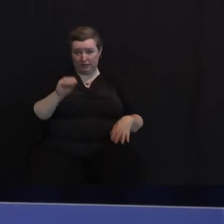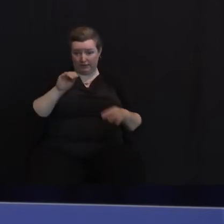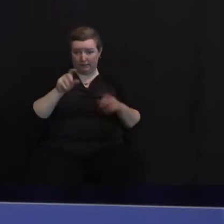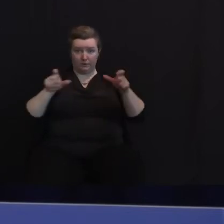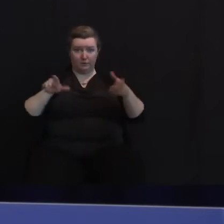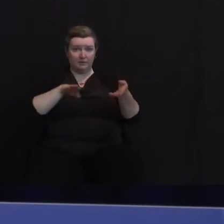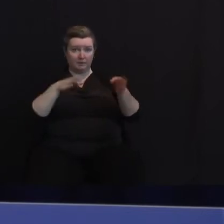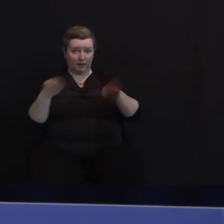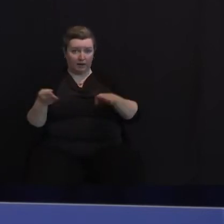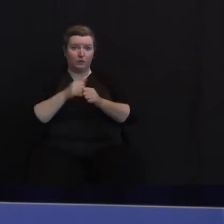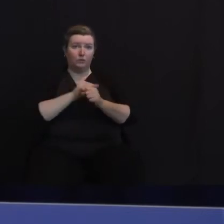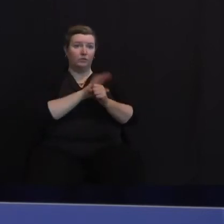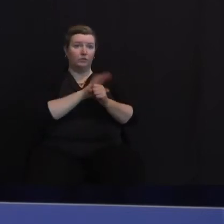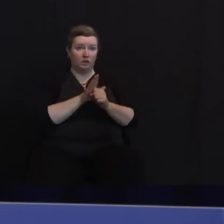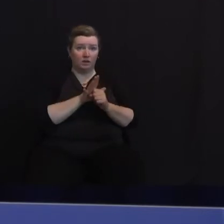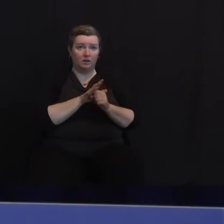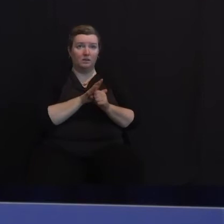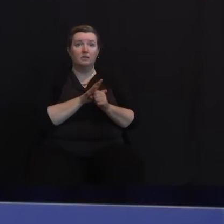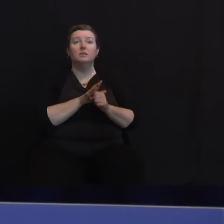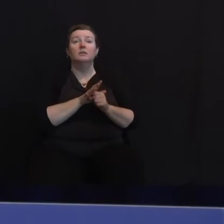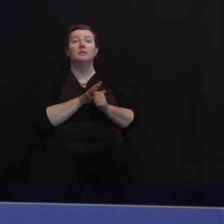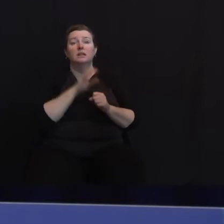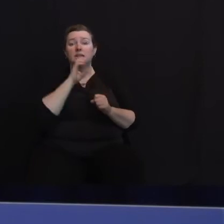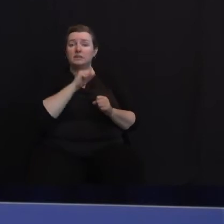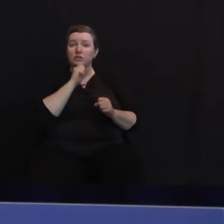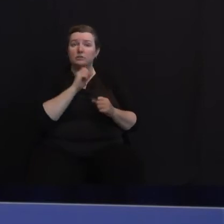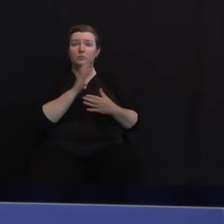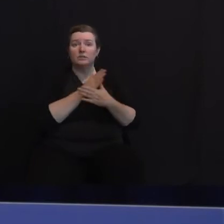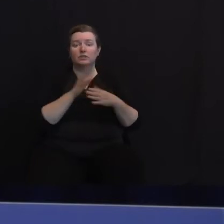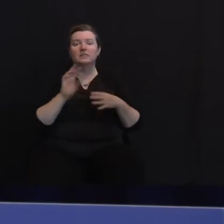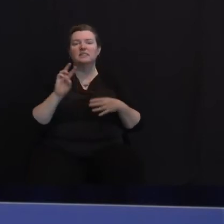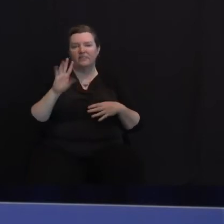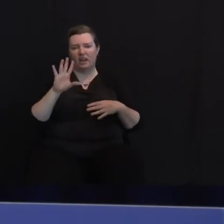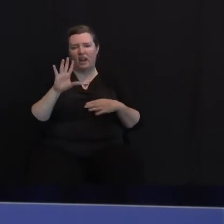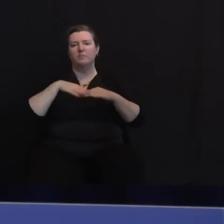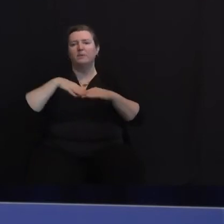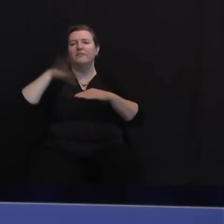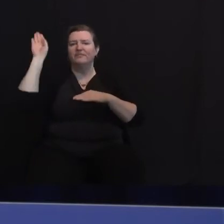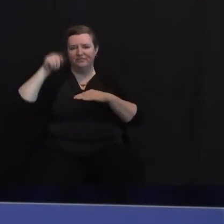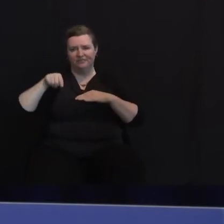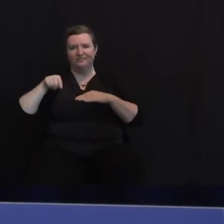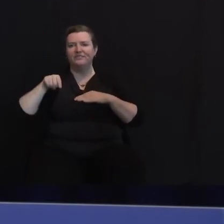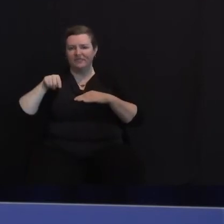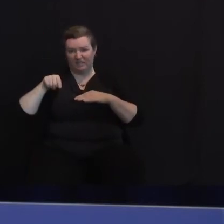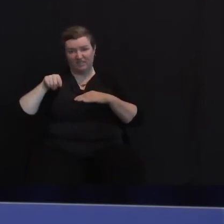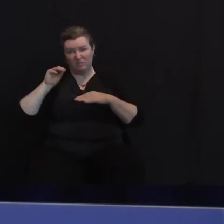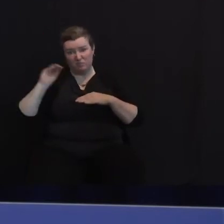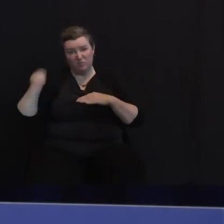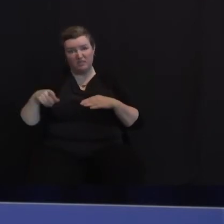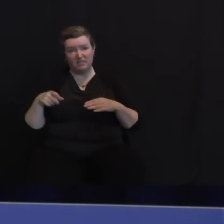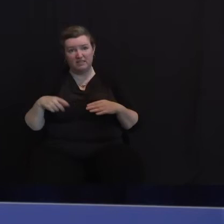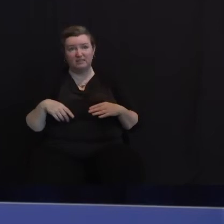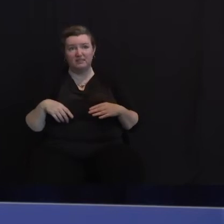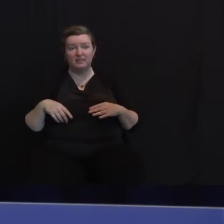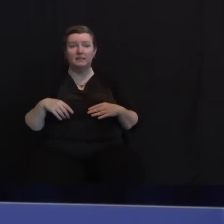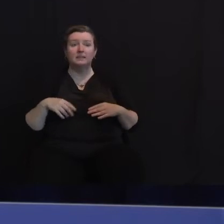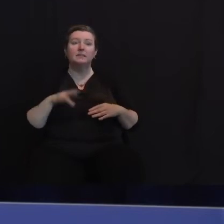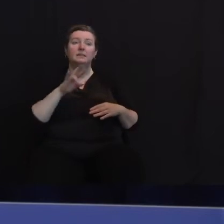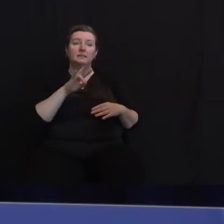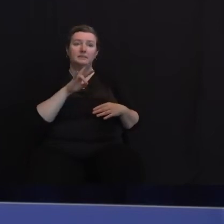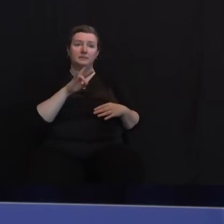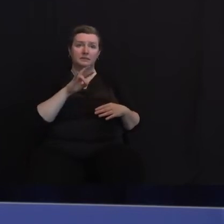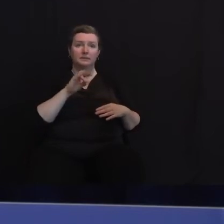Jersey have been among those 65 years and older. 67% of overall COVID-19